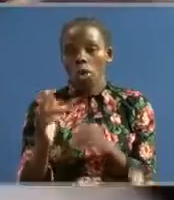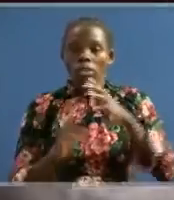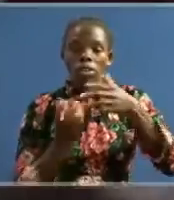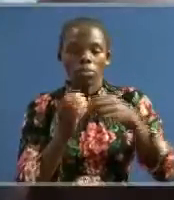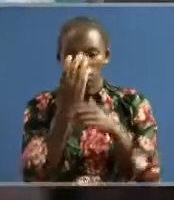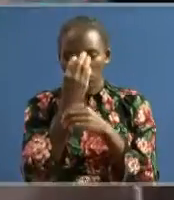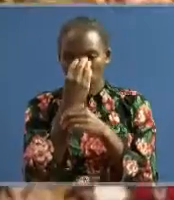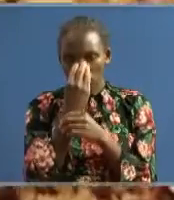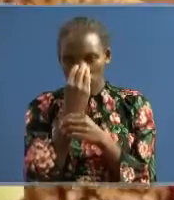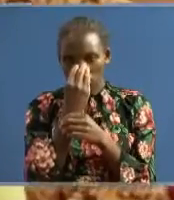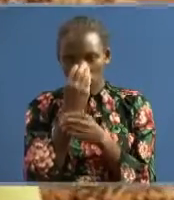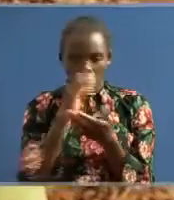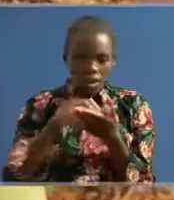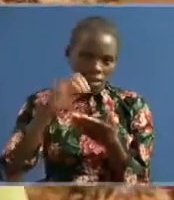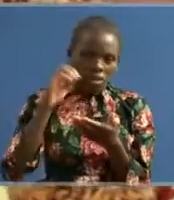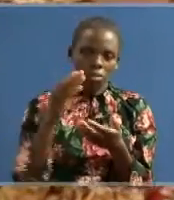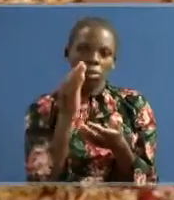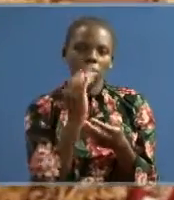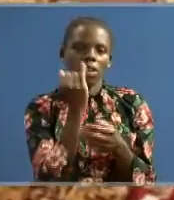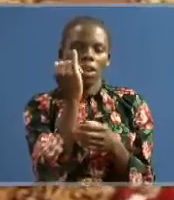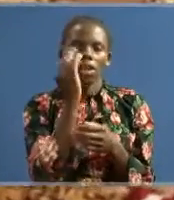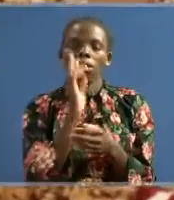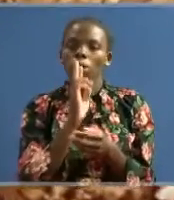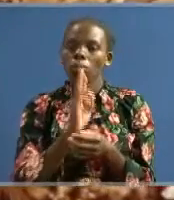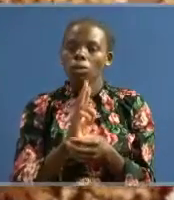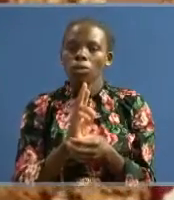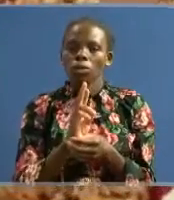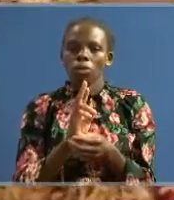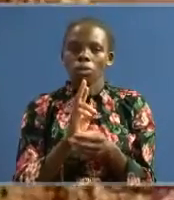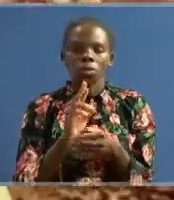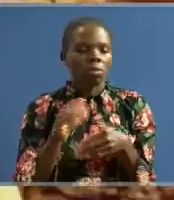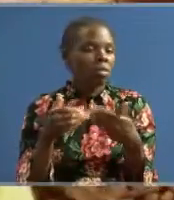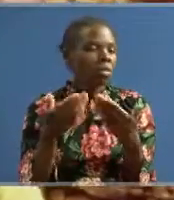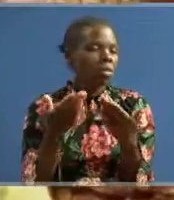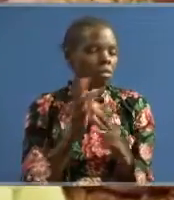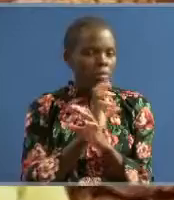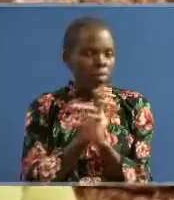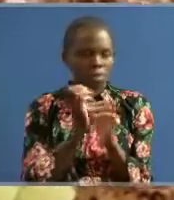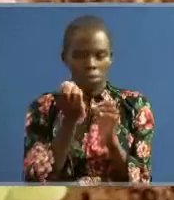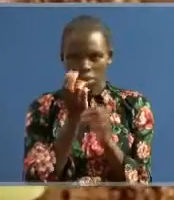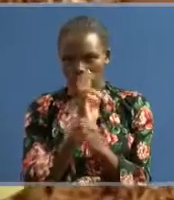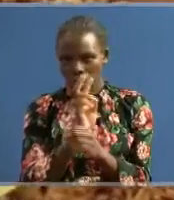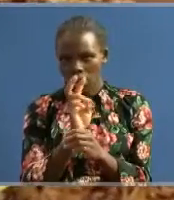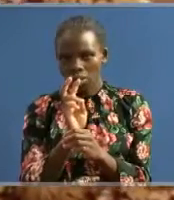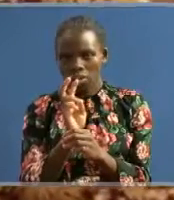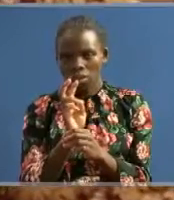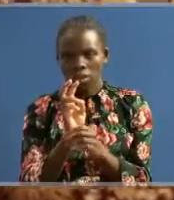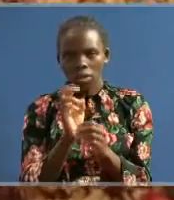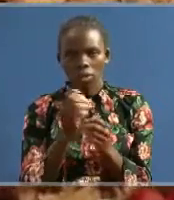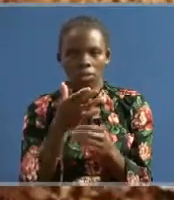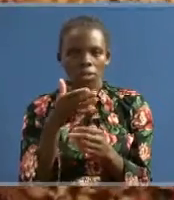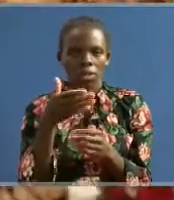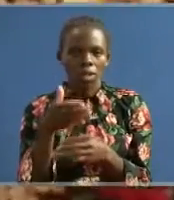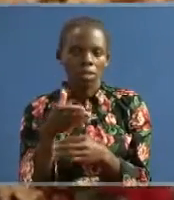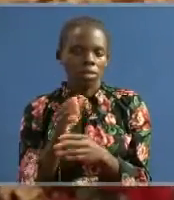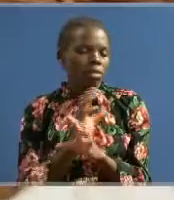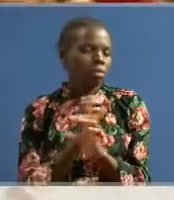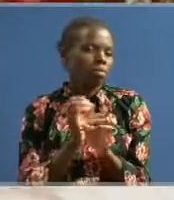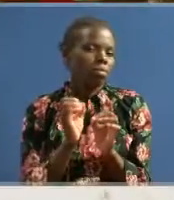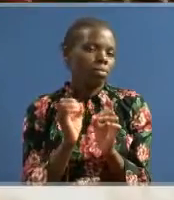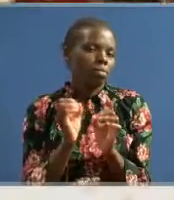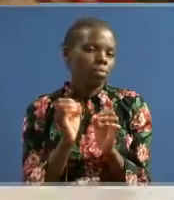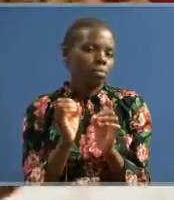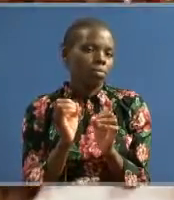William Ruto and his allies are rejecting the BBI report, which has not yet been seen by the two musketeers of the handshake.